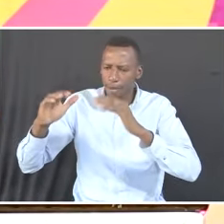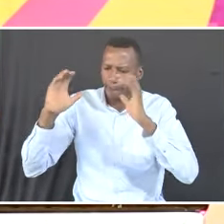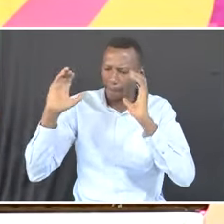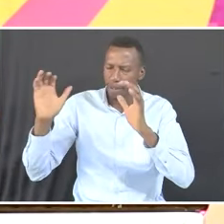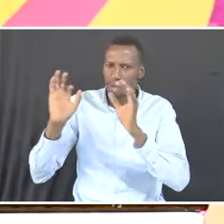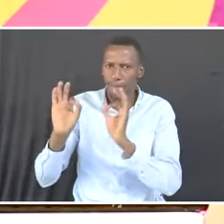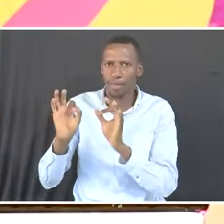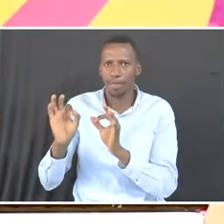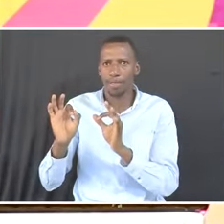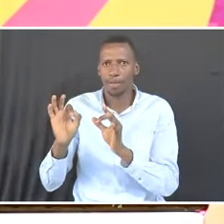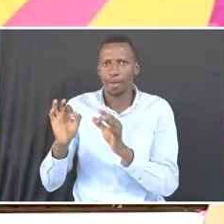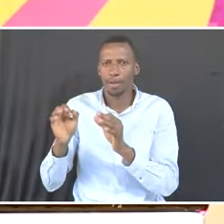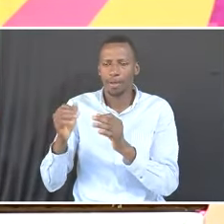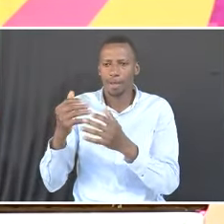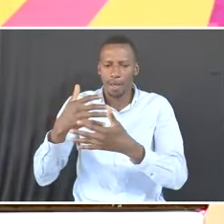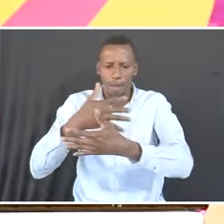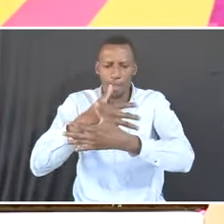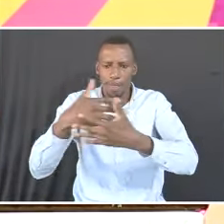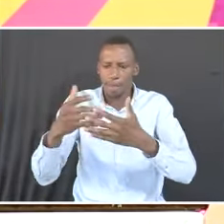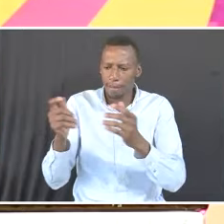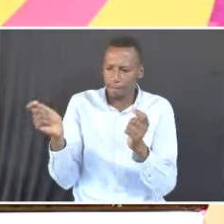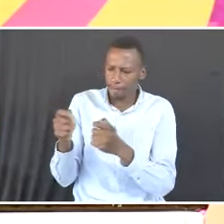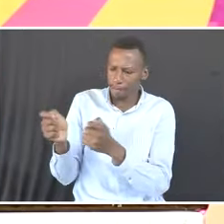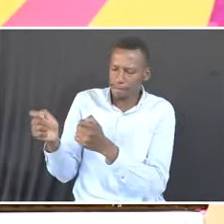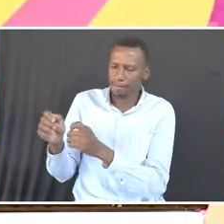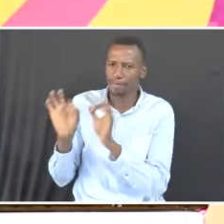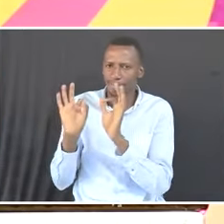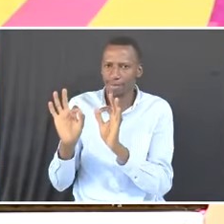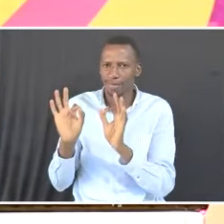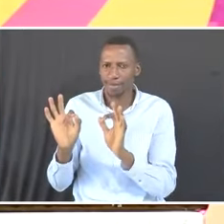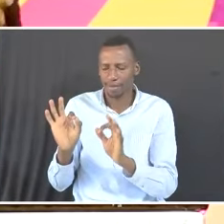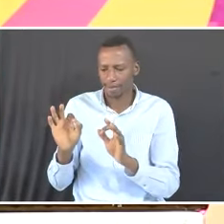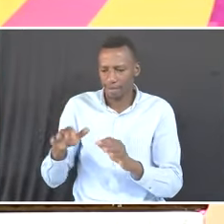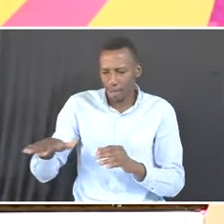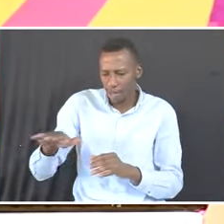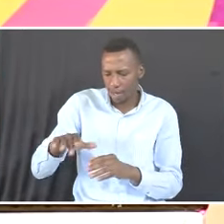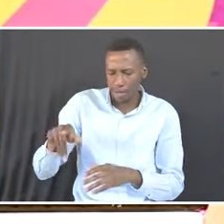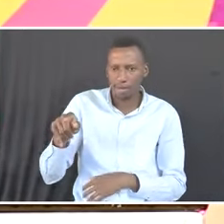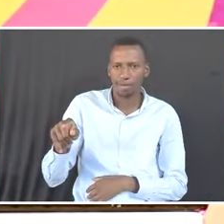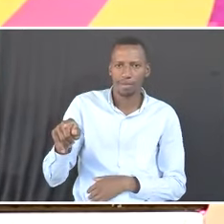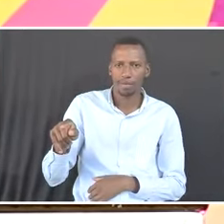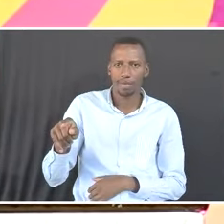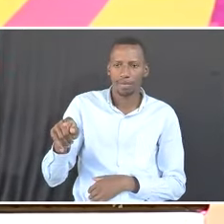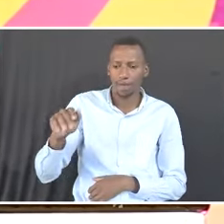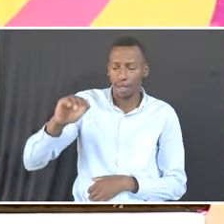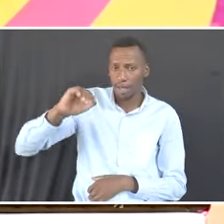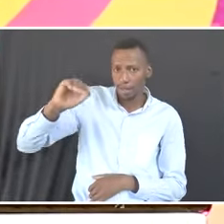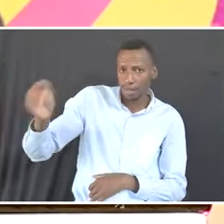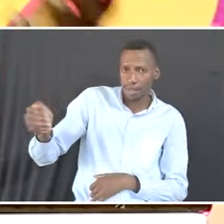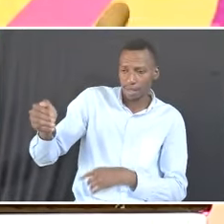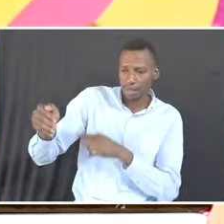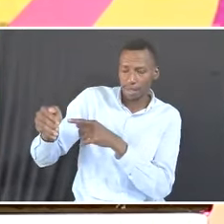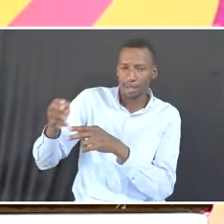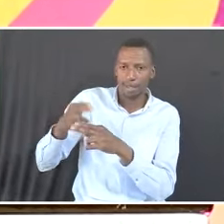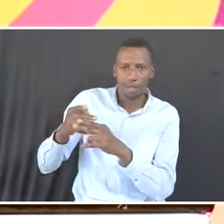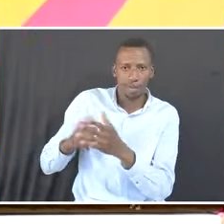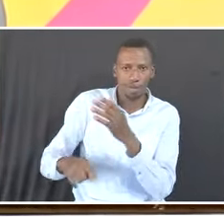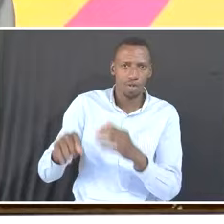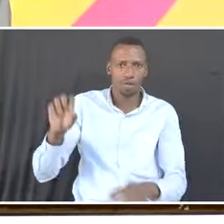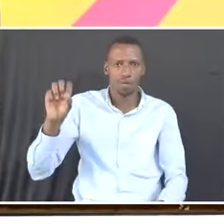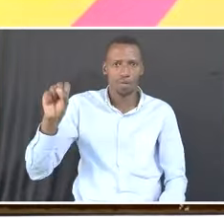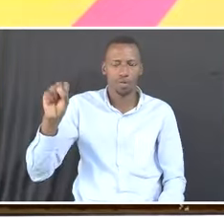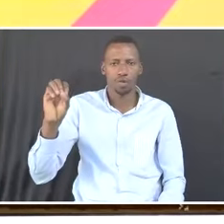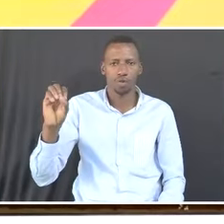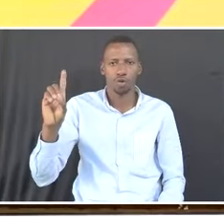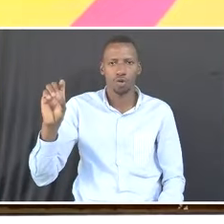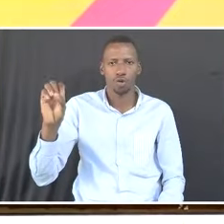with well-trimmed fences and evergreen compounds. The city of Sodom, it was the fairest among the cities